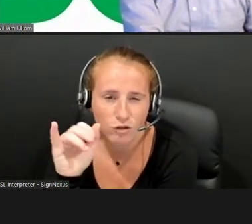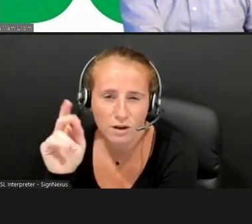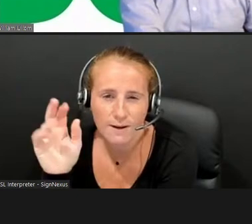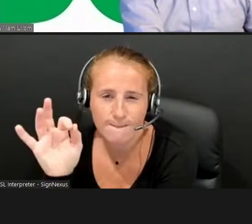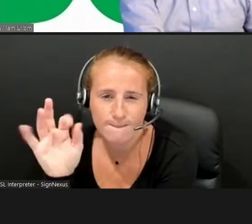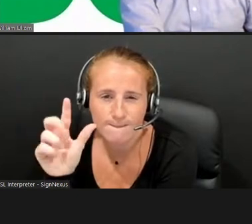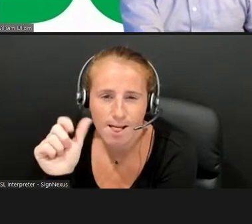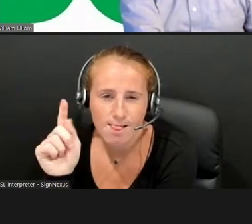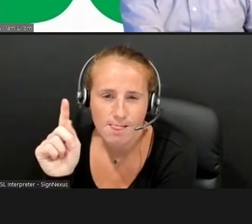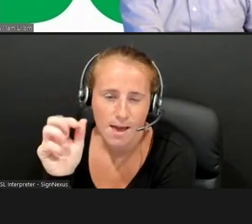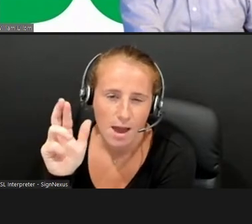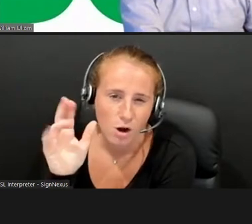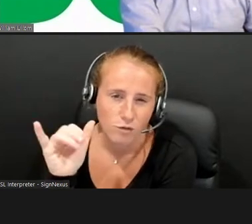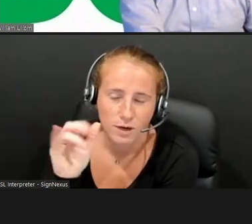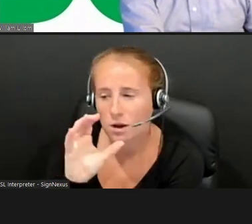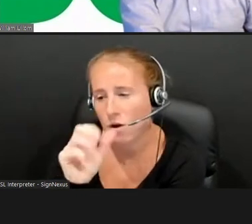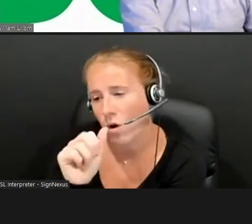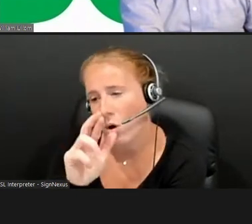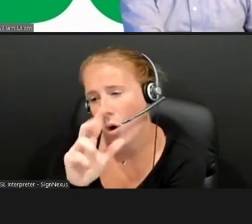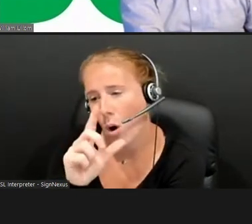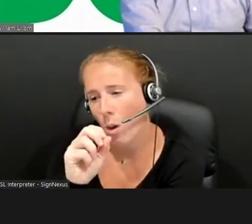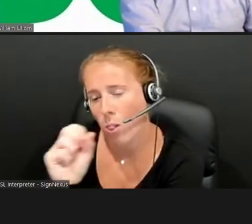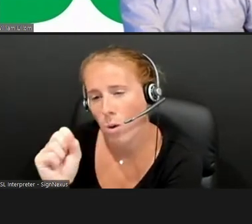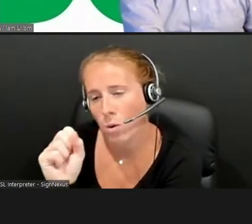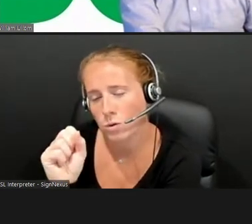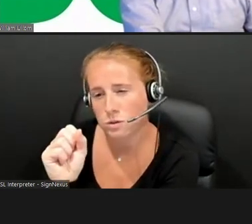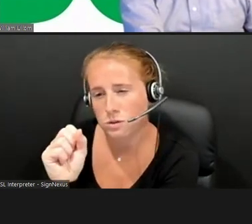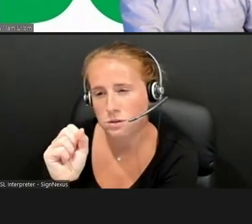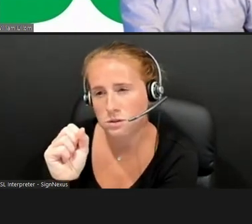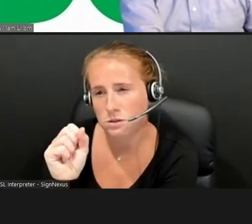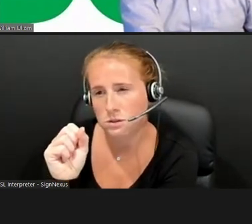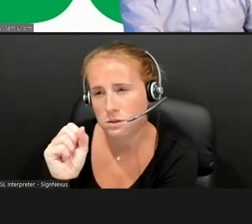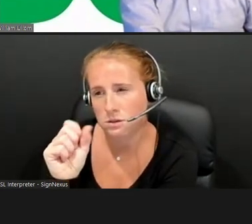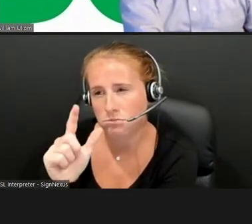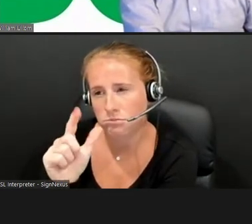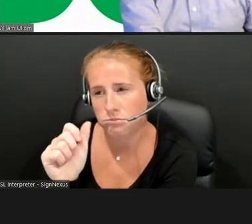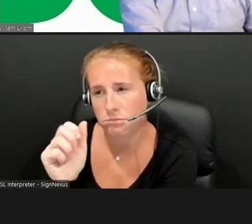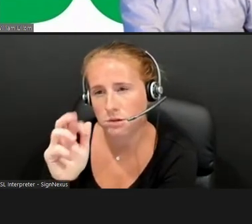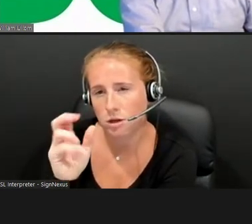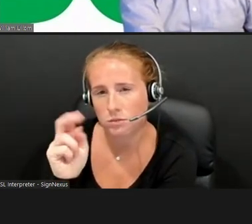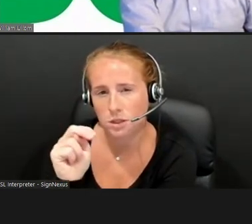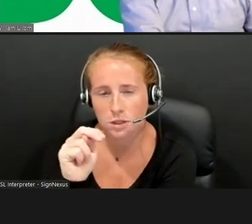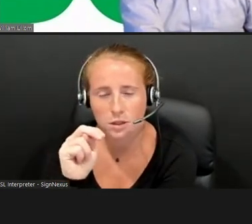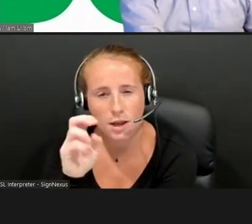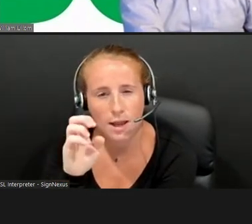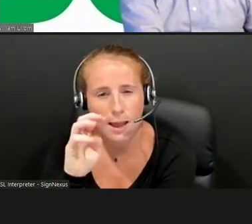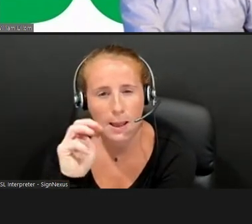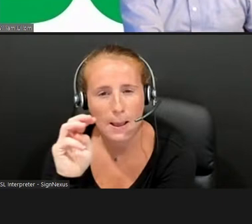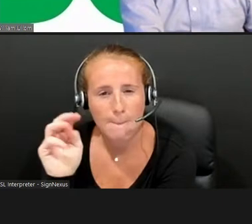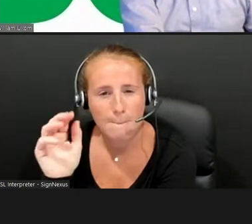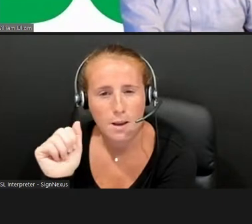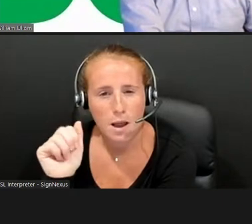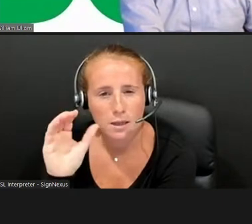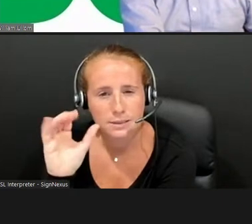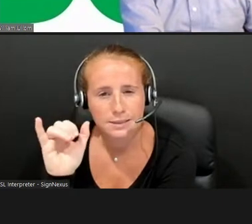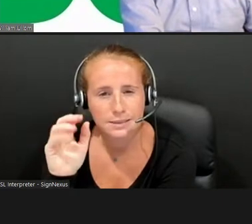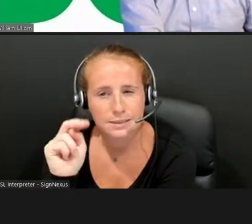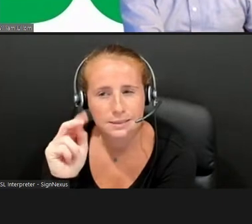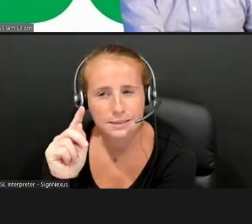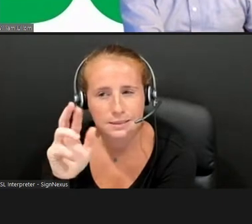Juan Carlos Marin Emma Cintron Denise